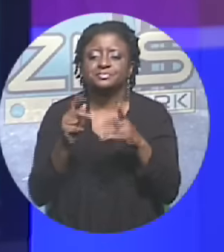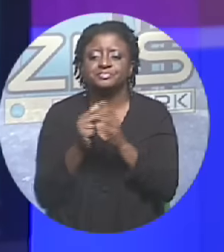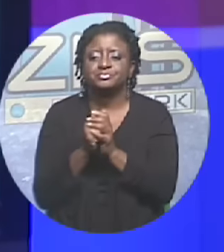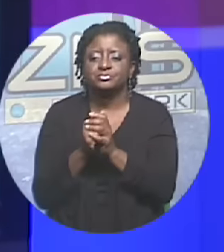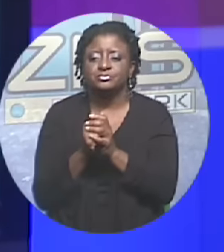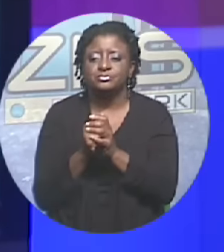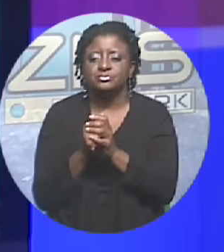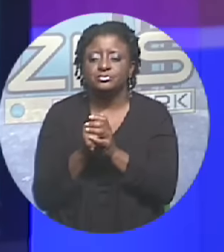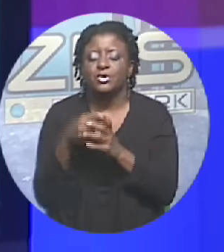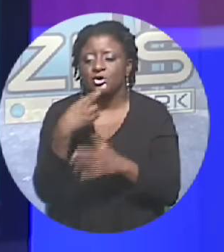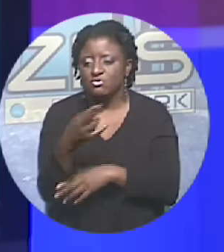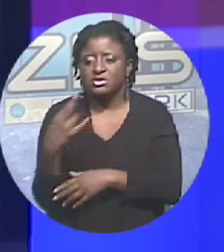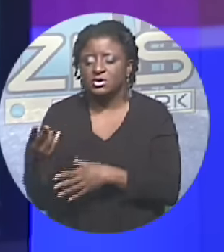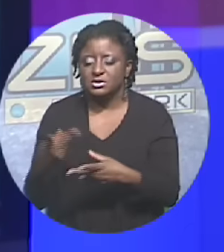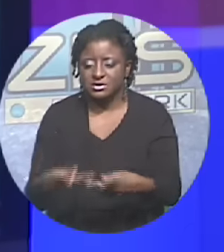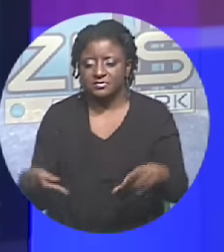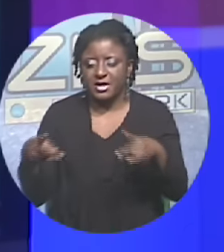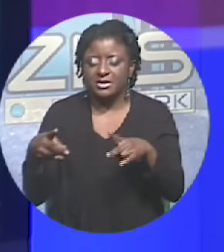Resources valued at more than